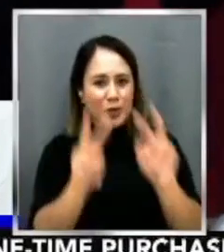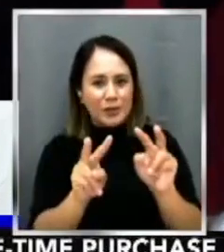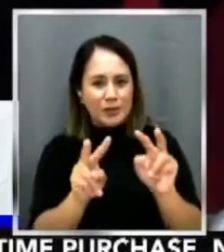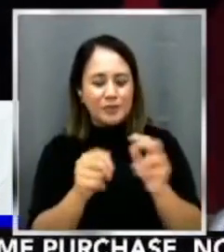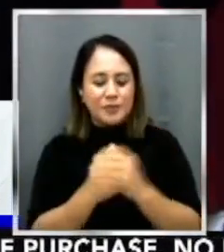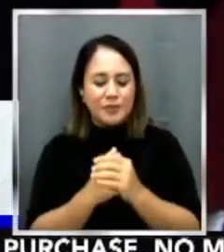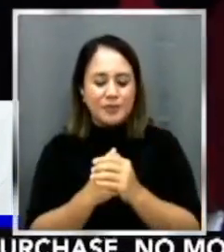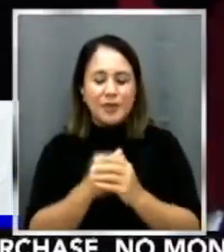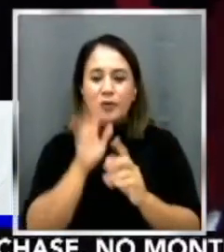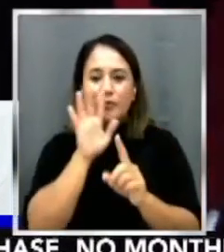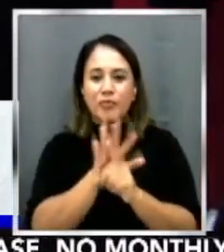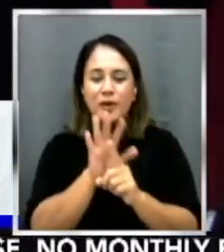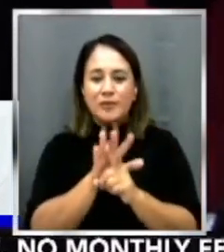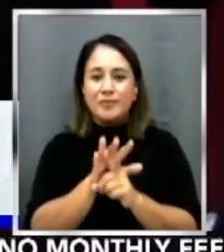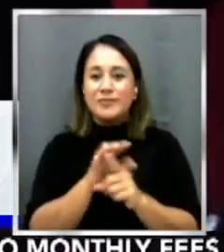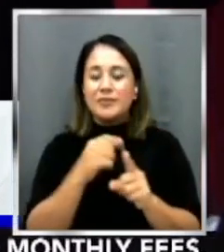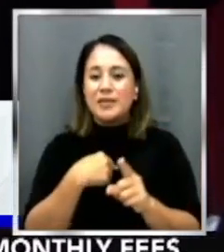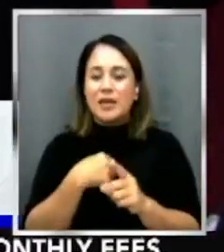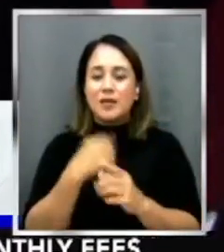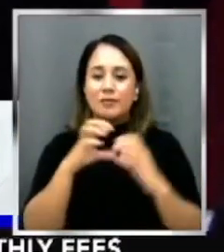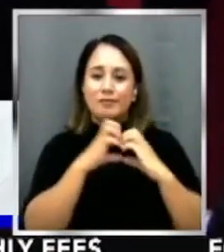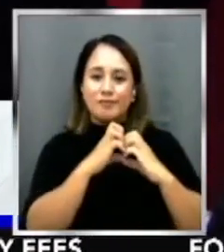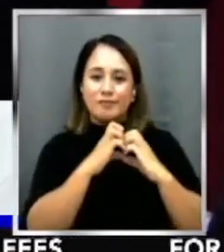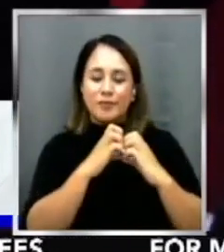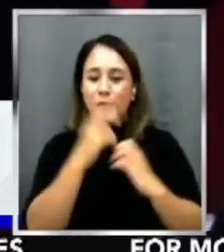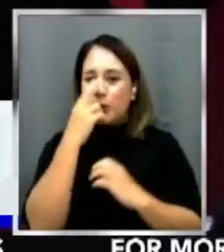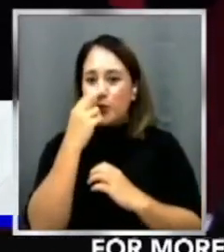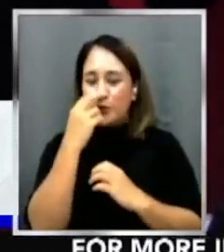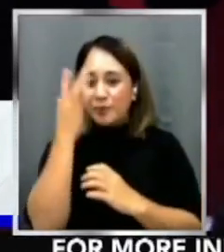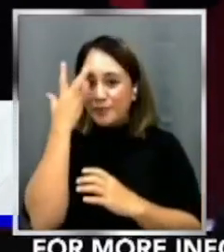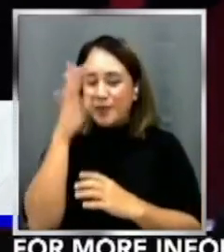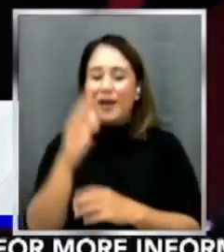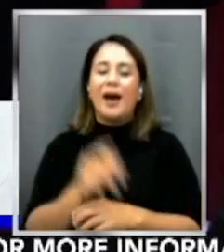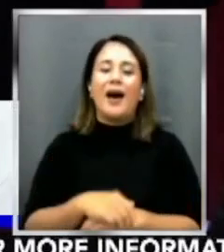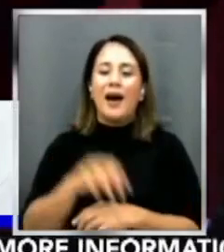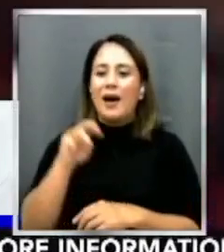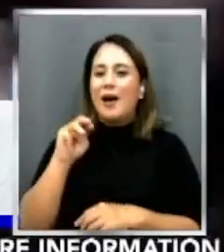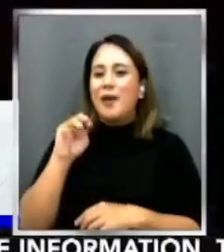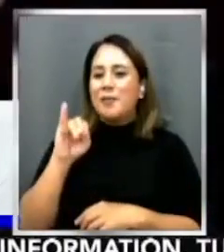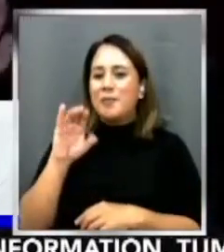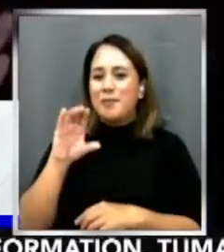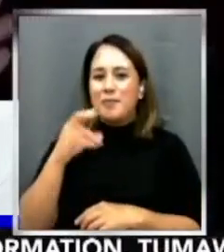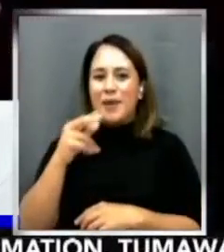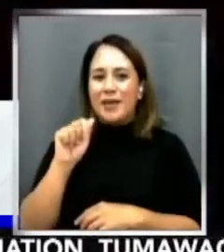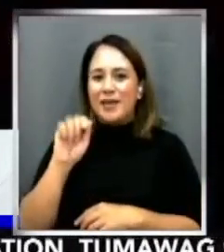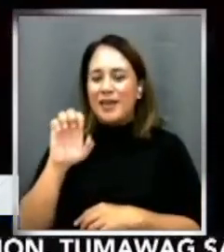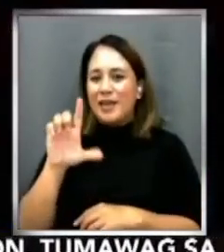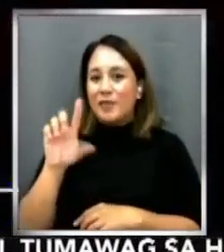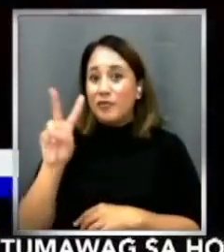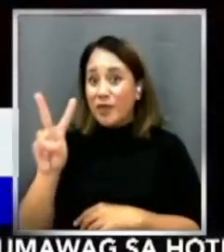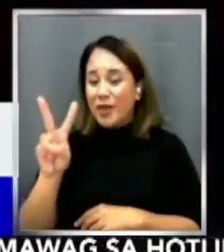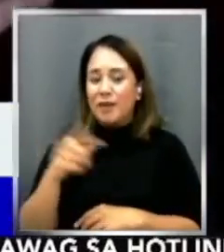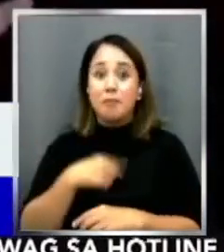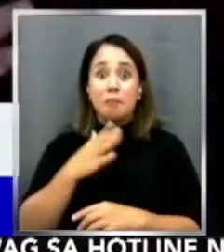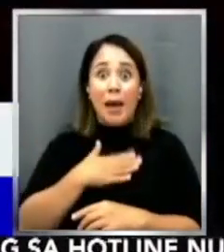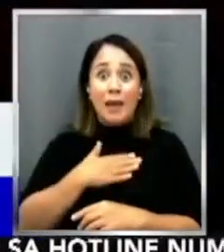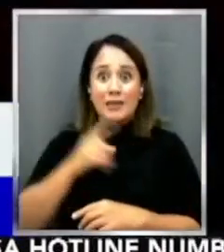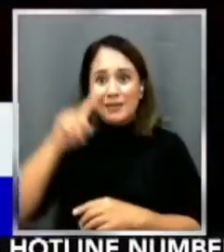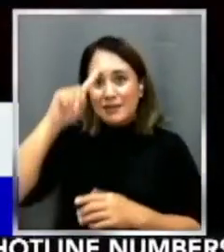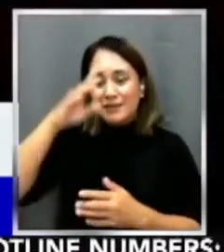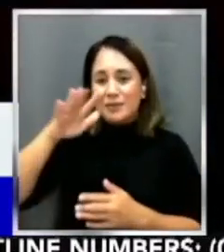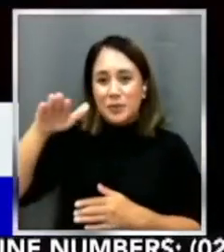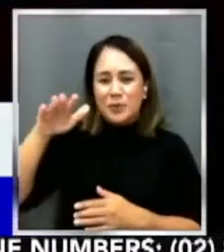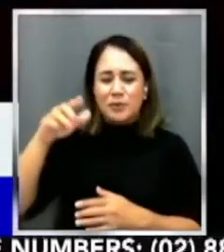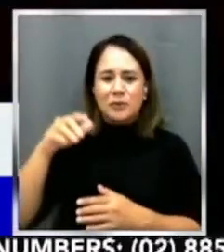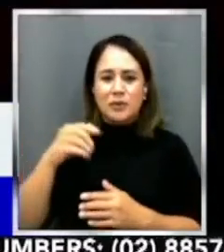ng franchise na si kapuso comedy genius Michael V at kanyang pamilya. Yung panganay ko, kasama ko yan doon sa premiere